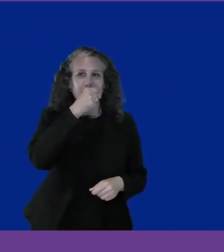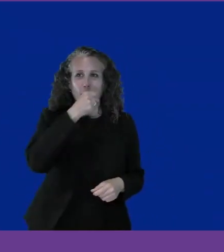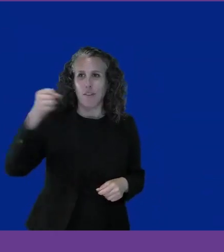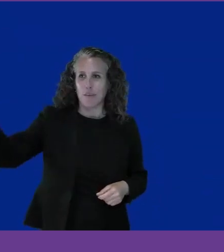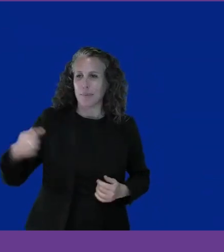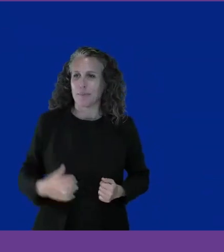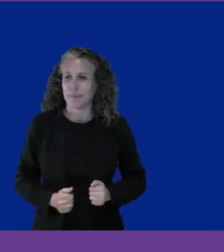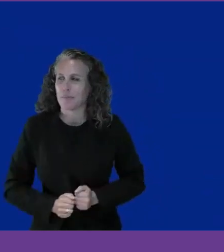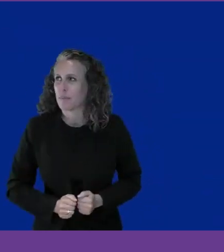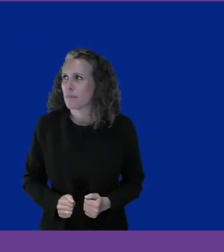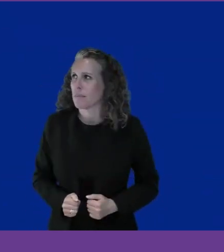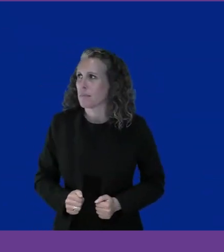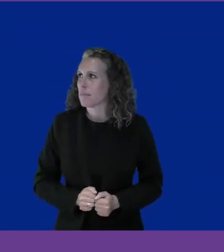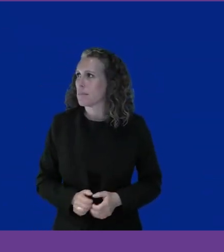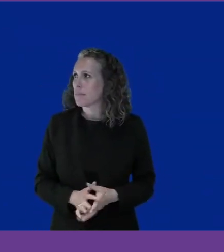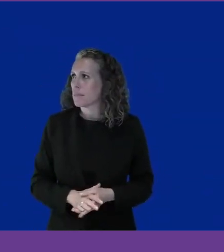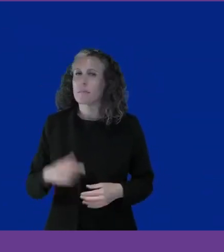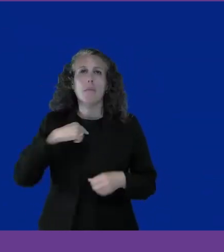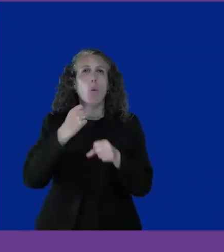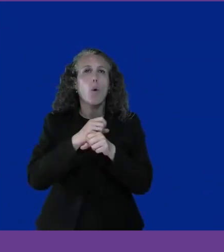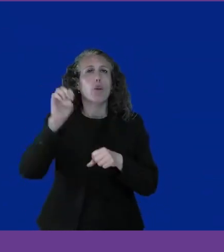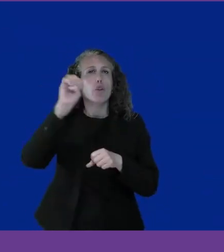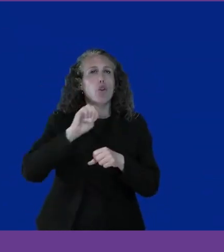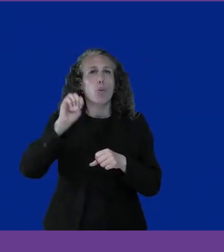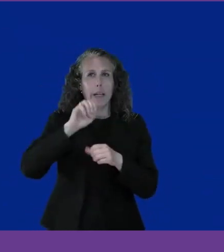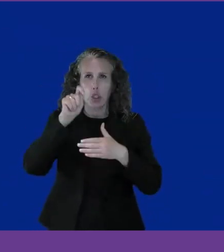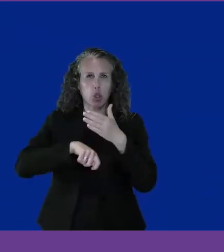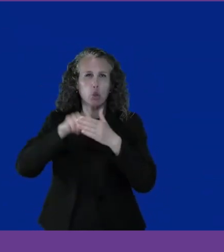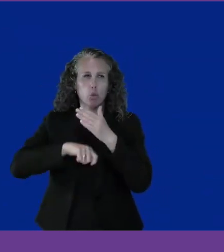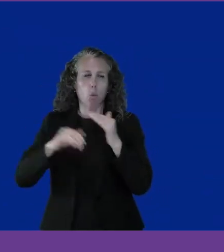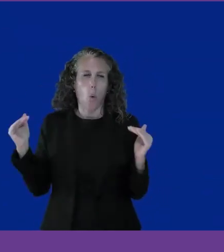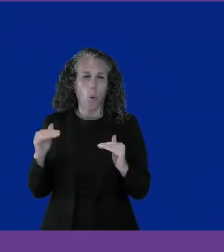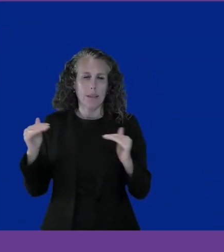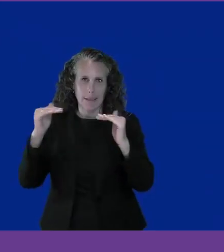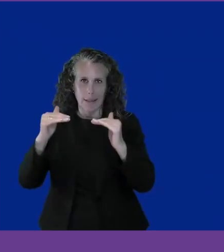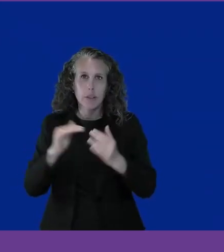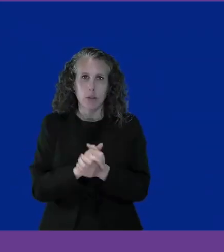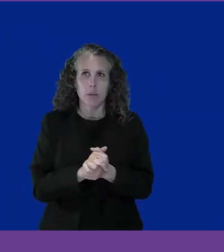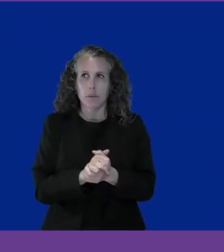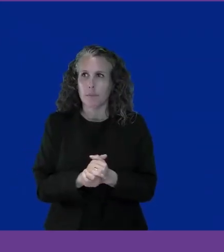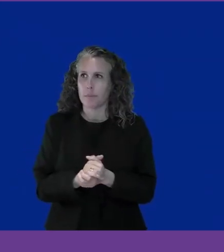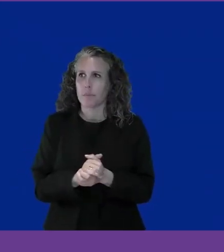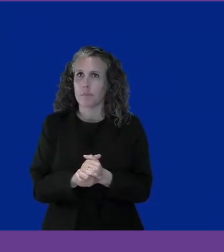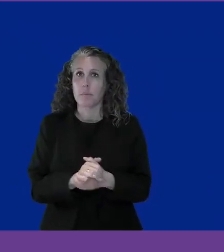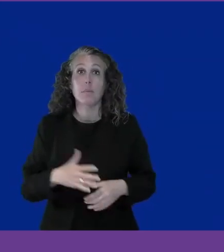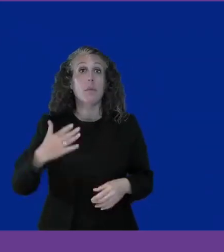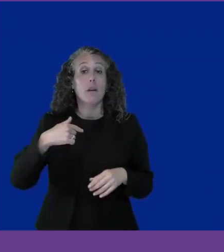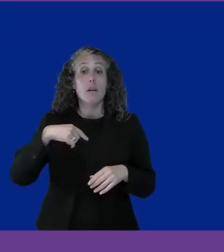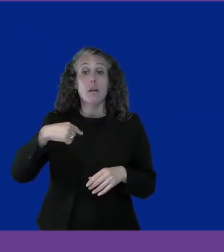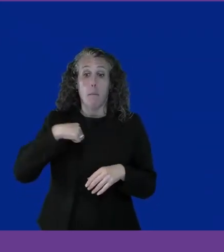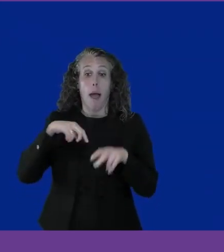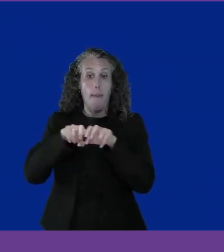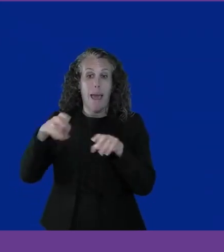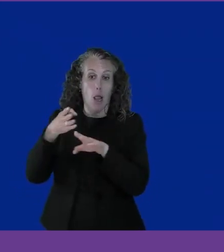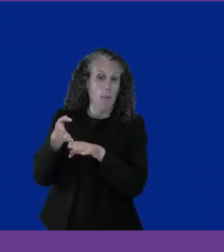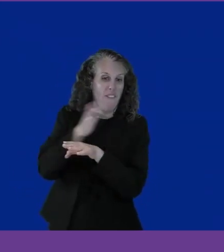Anna Martin from BEOC, the European Consumer Organization. There's one aspect which was discussed in my panel previously,